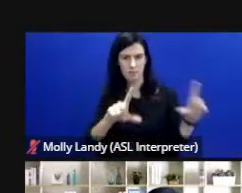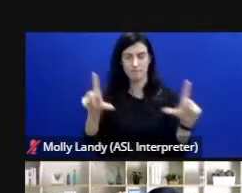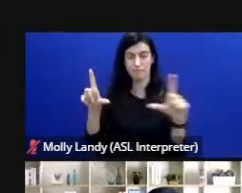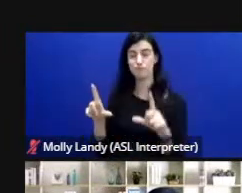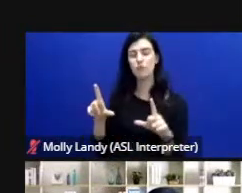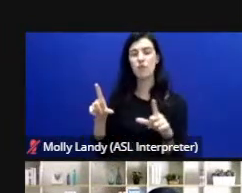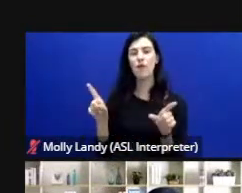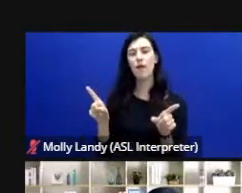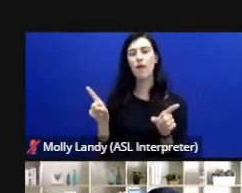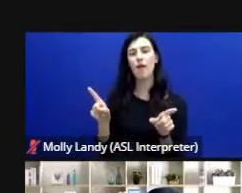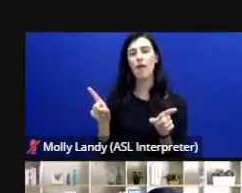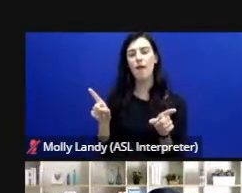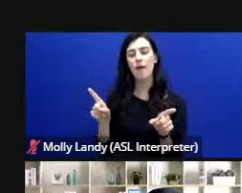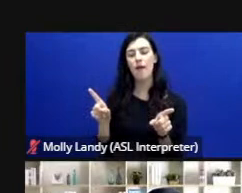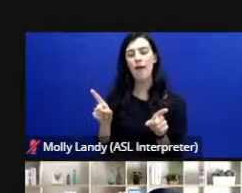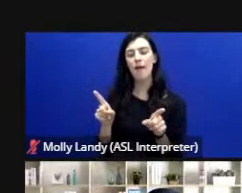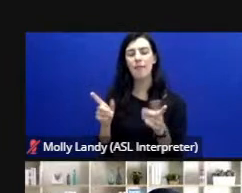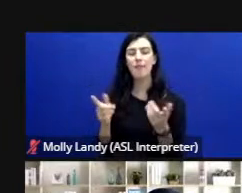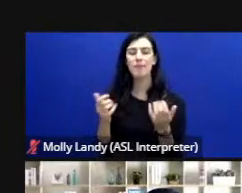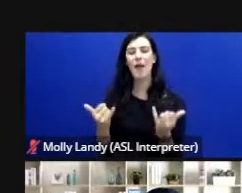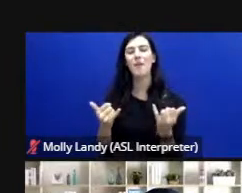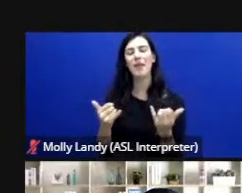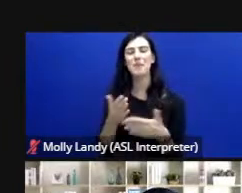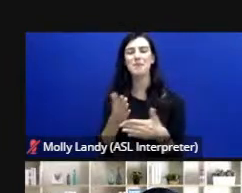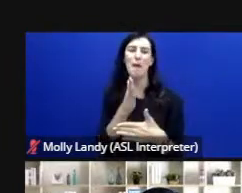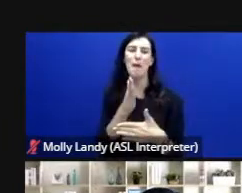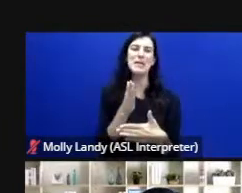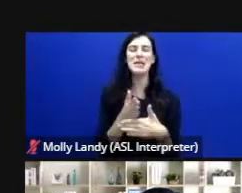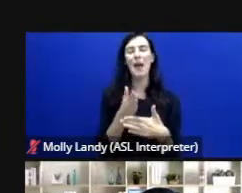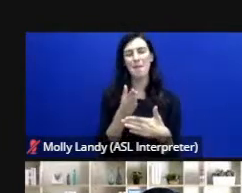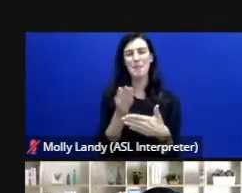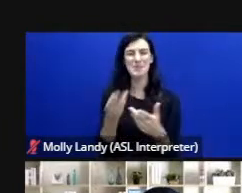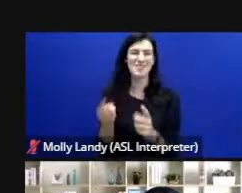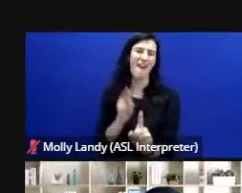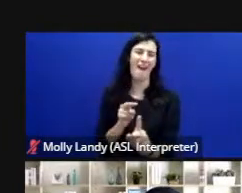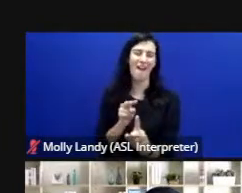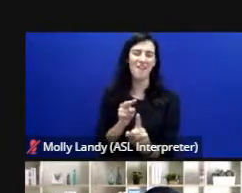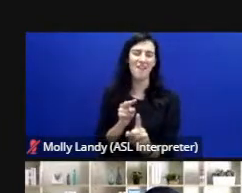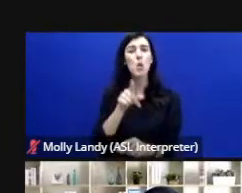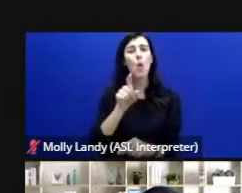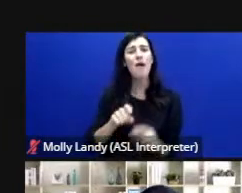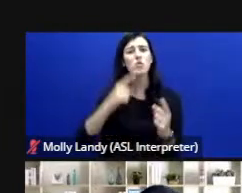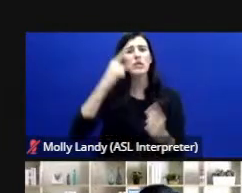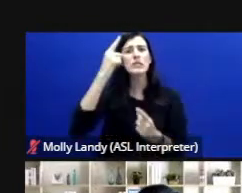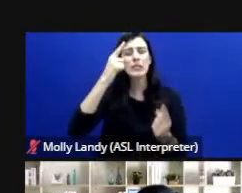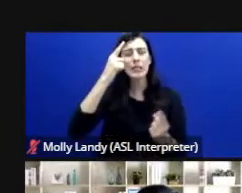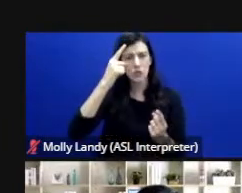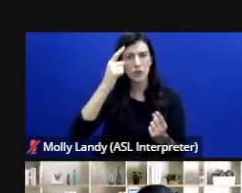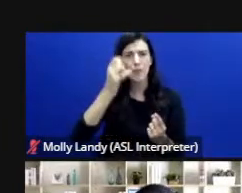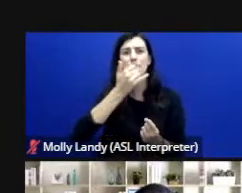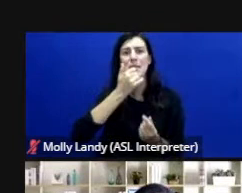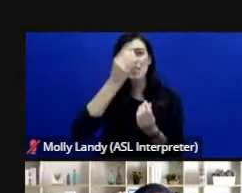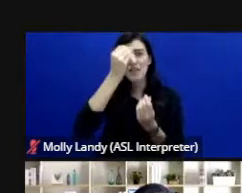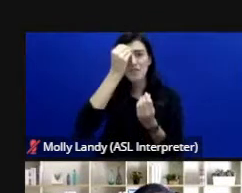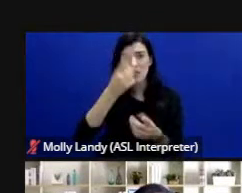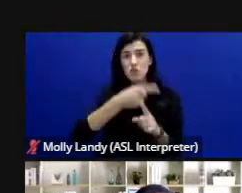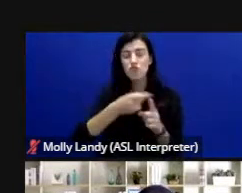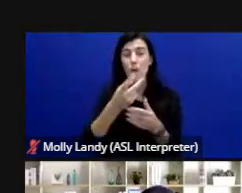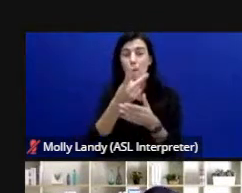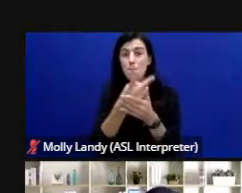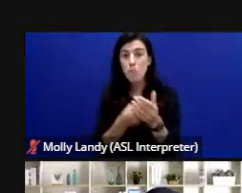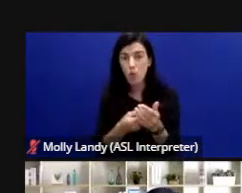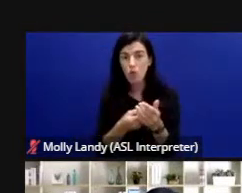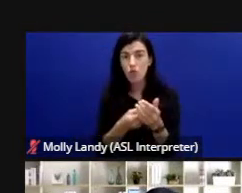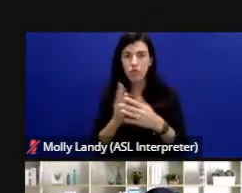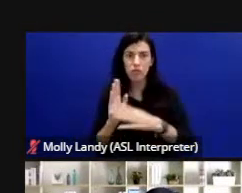a medium side. You have to consider the misinformation coming from both ends.